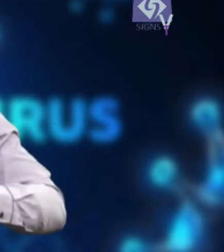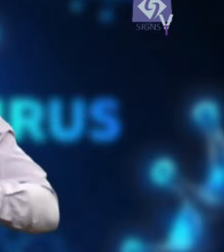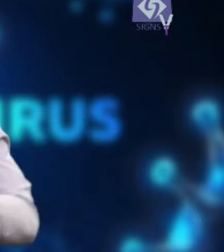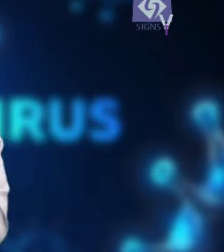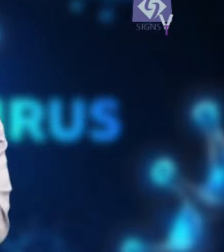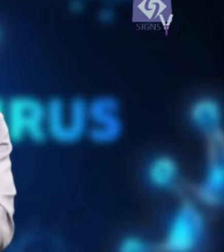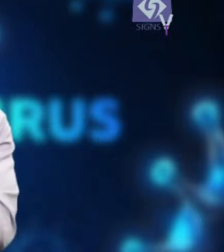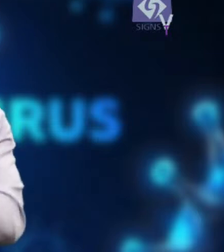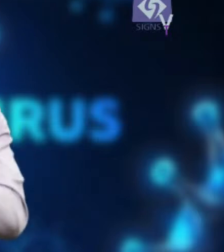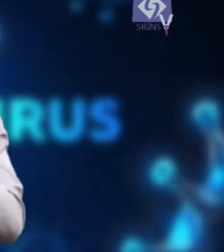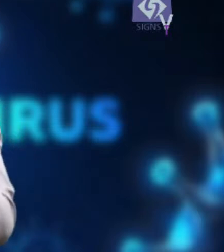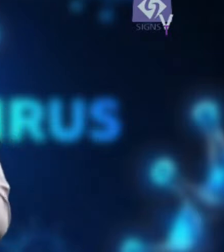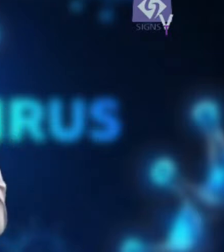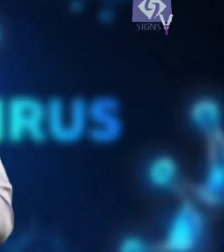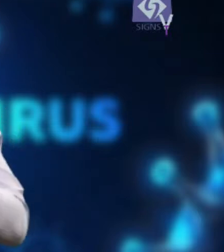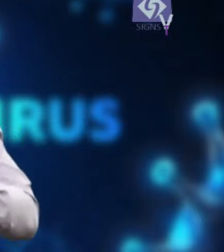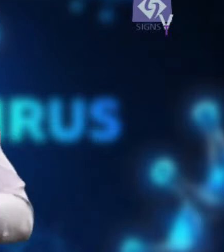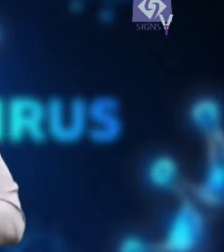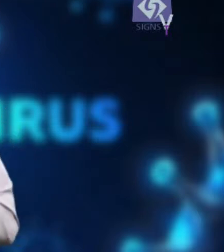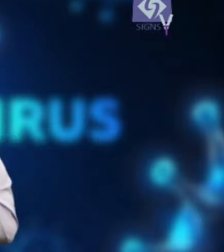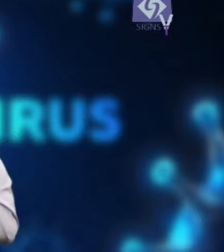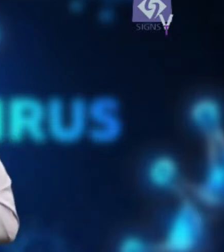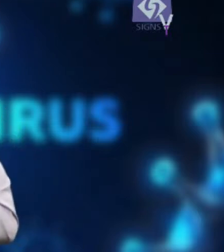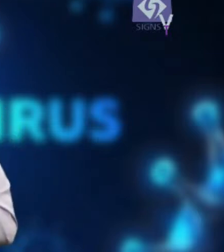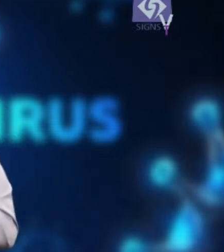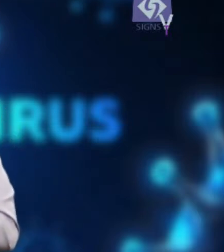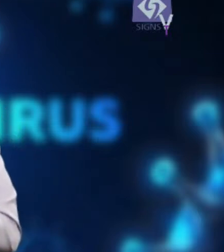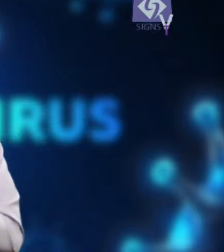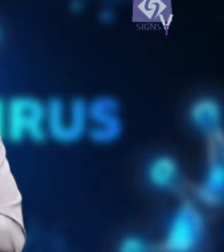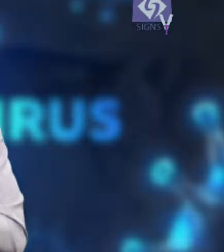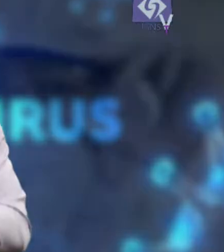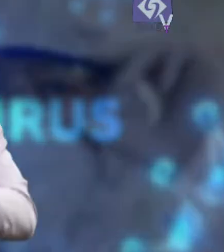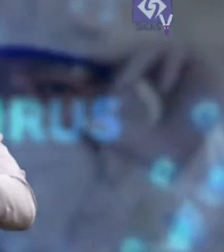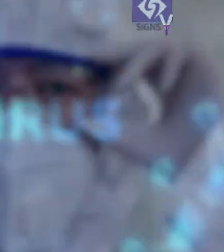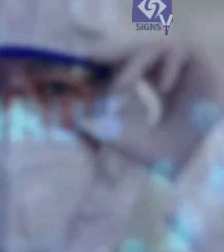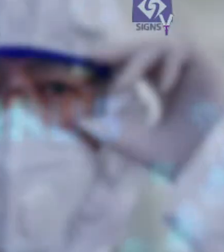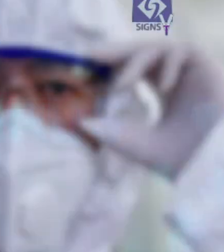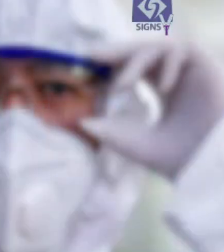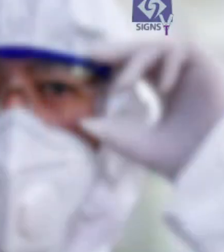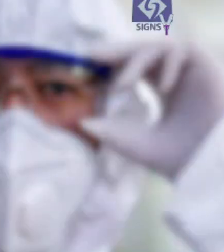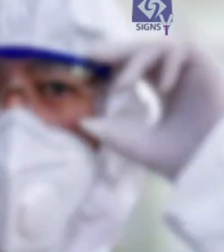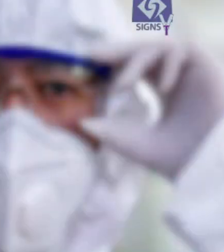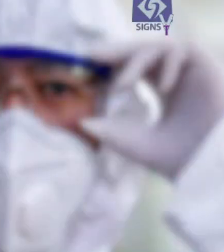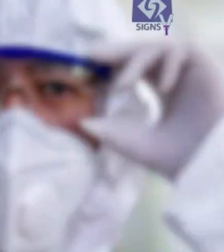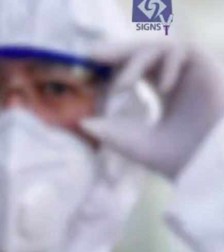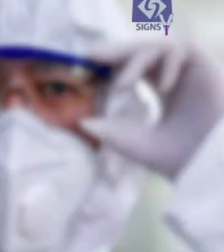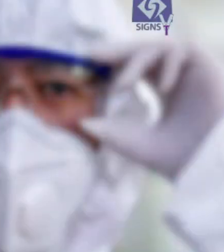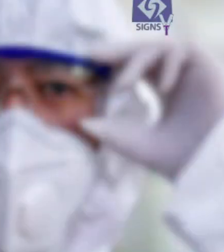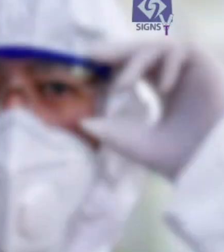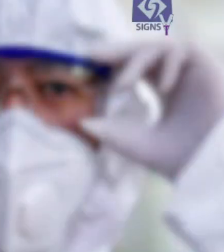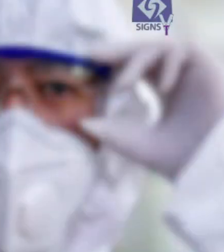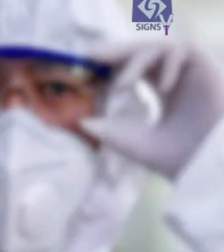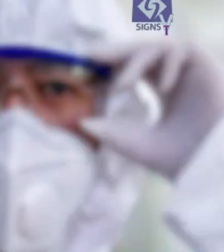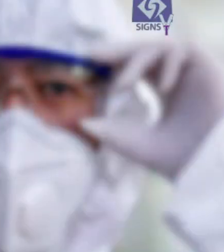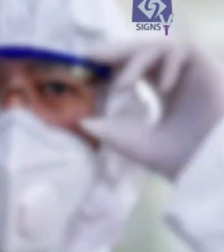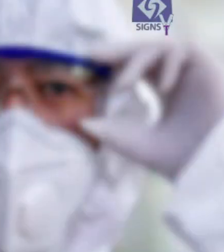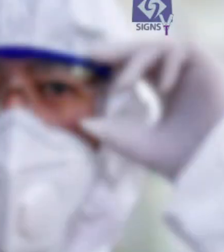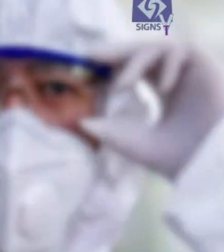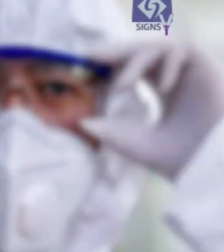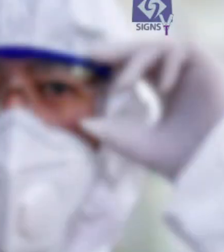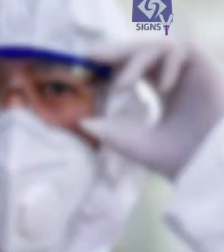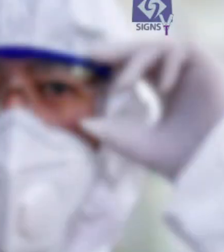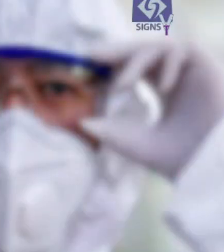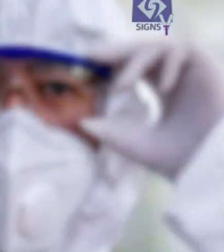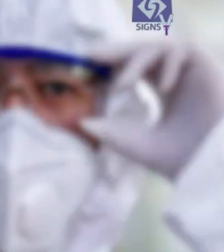were affected, among them persons with hearing impairment, as the usage of face masks and isolation measures